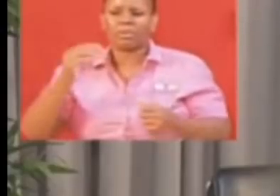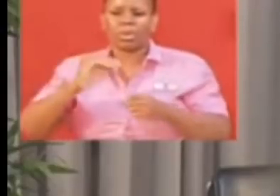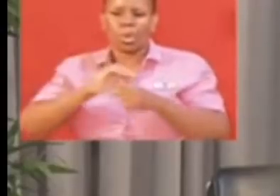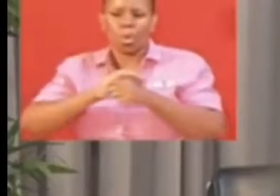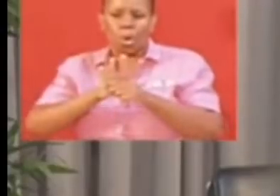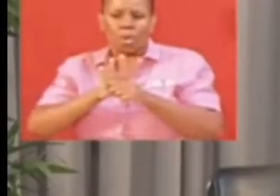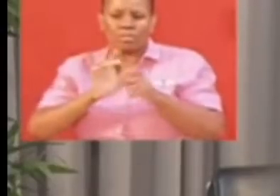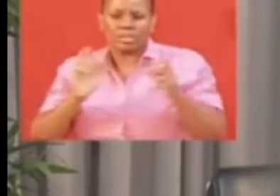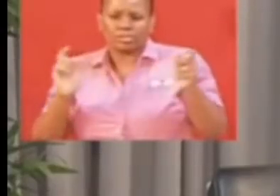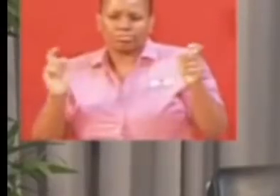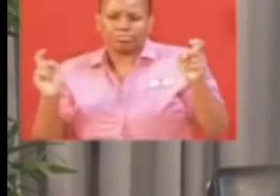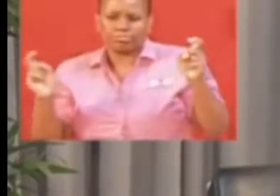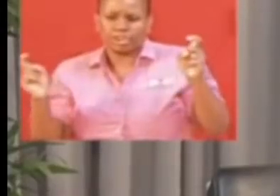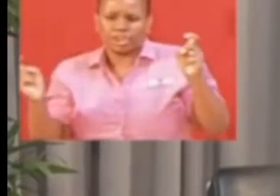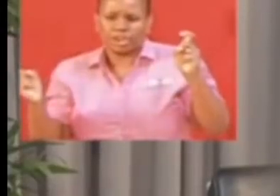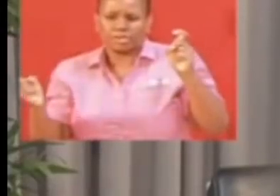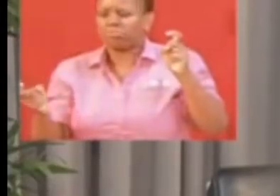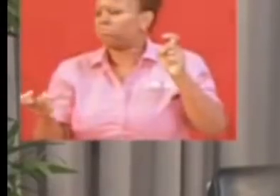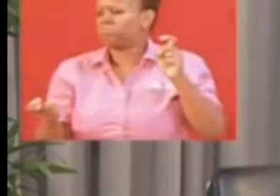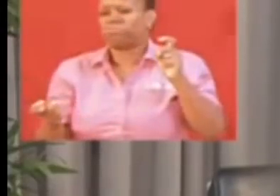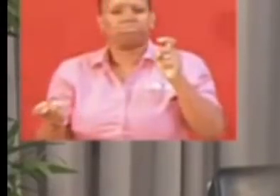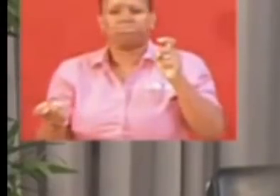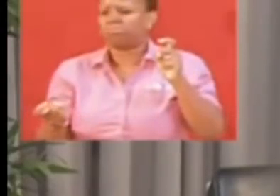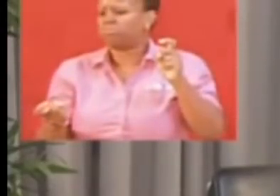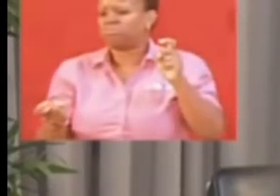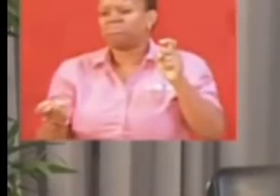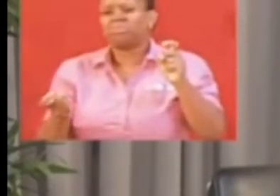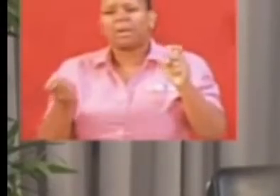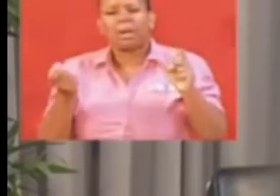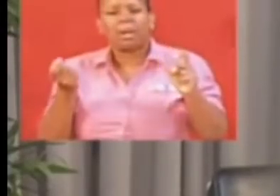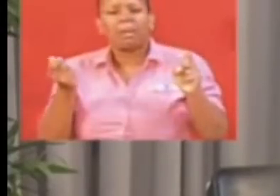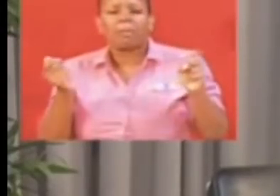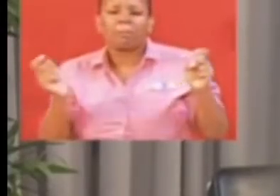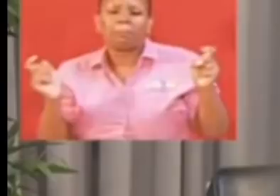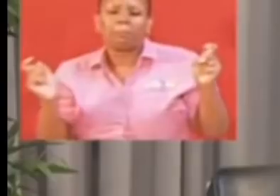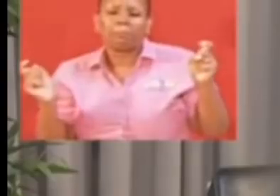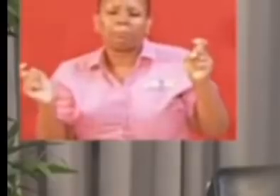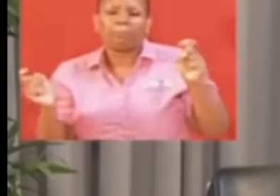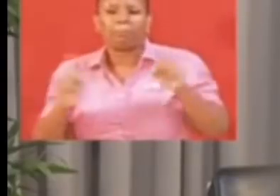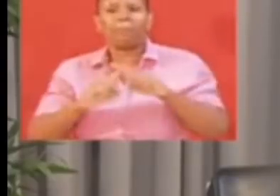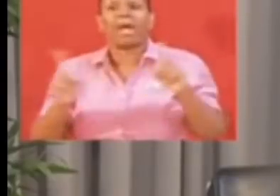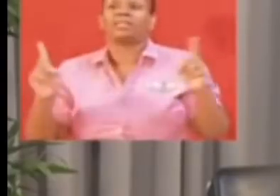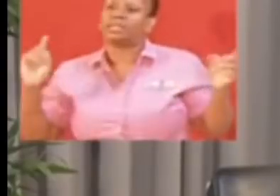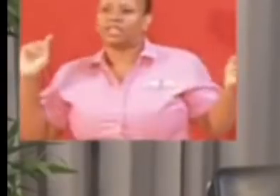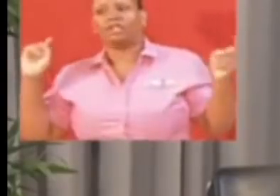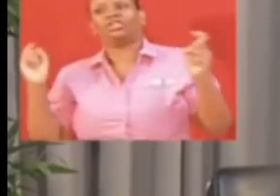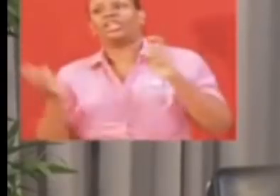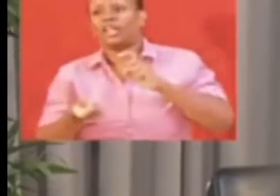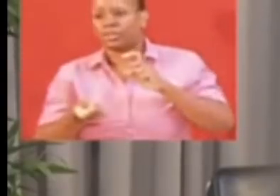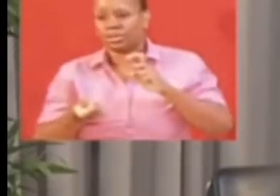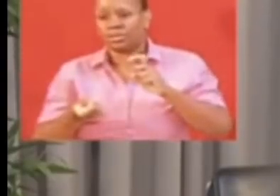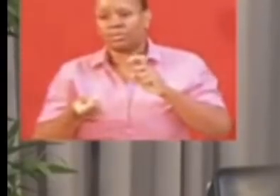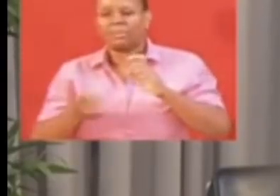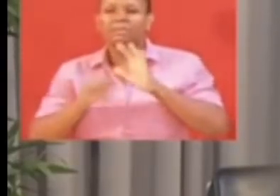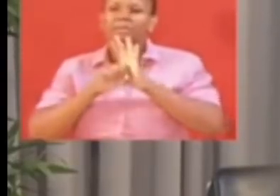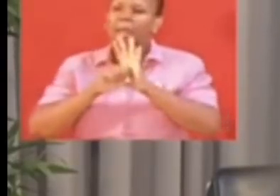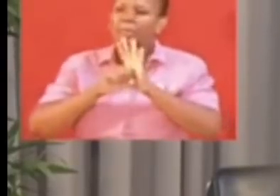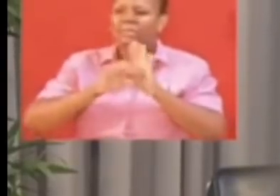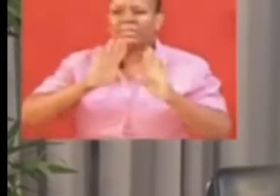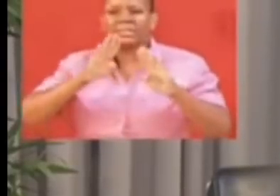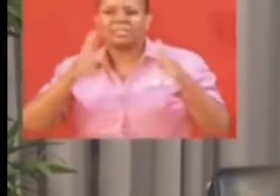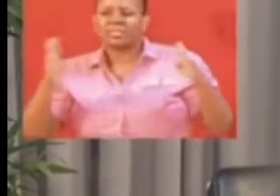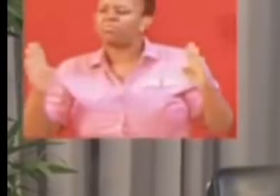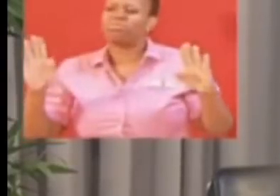have 6 subtypes that have been defined. In the Caribbean, the University of the West Indies, partnering with the Caribbean Public Health Agency, as well as